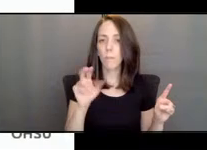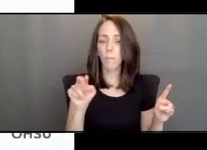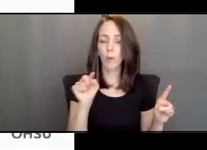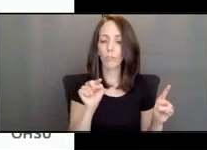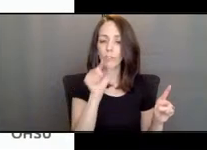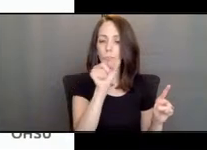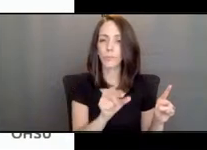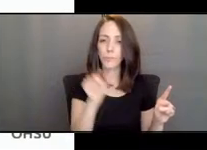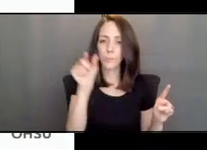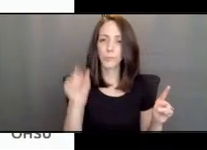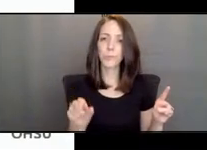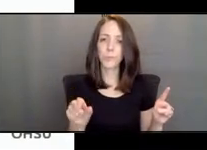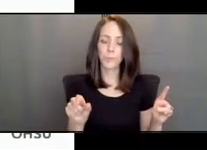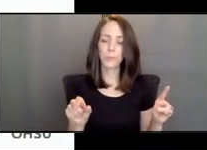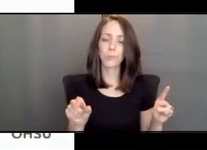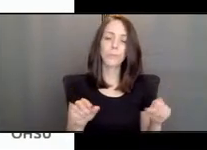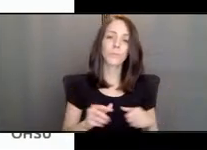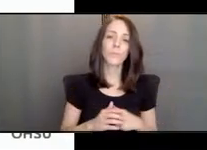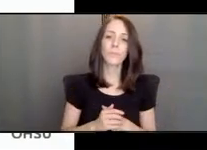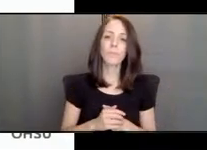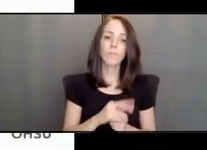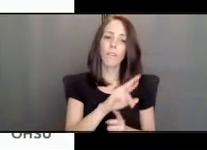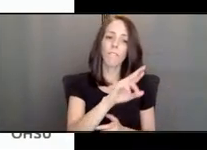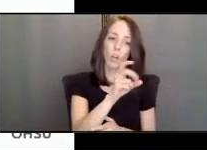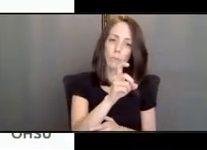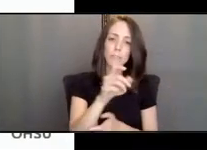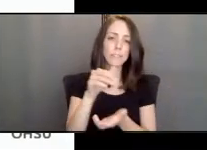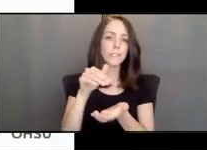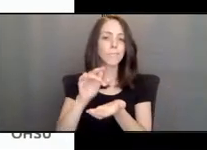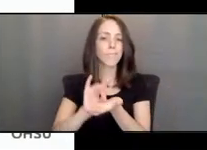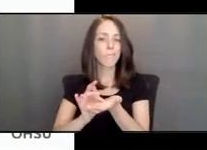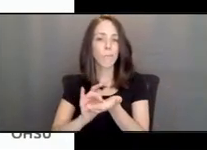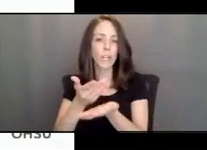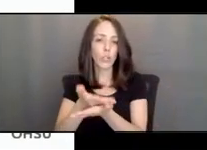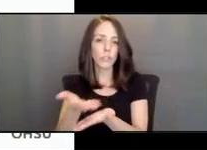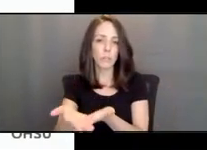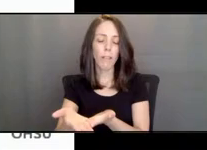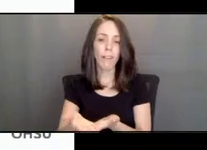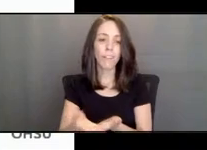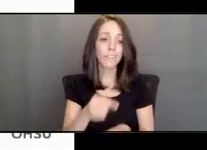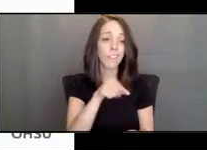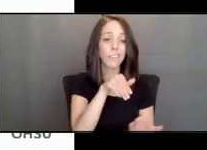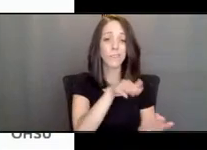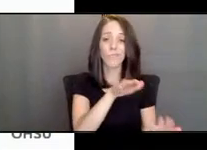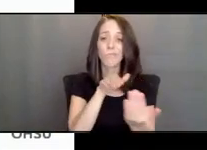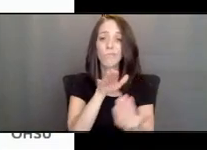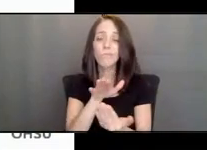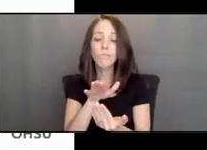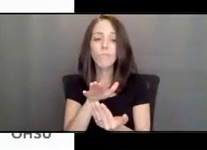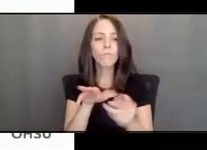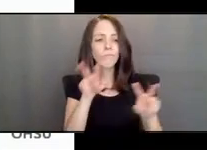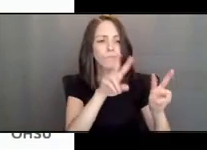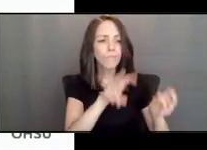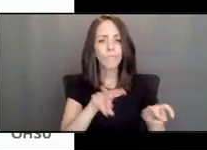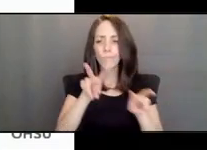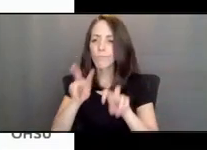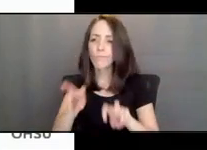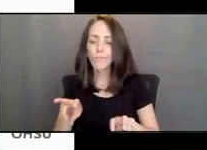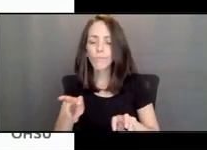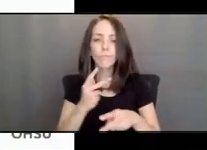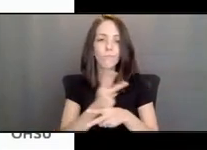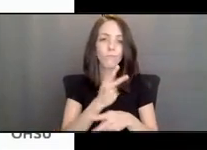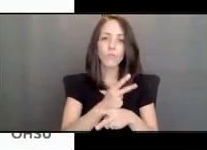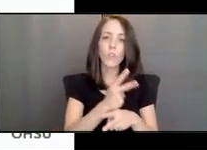supplies. This approach recognizes the centrality of the clinical faculty practice to the hospital's revenues